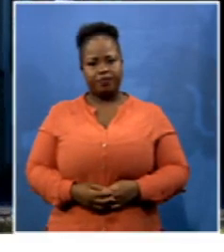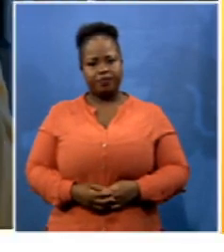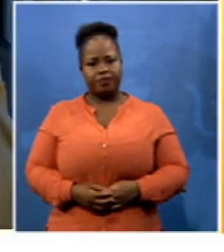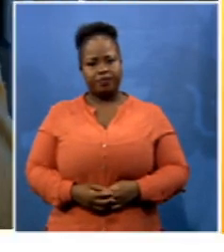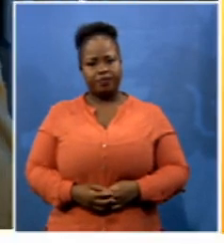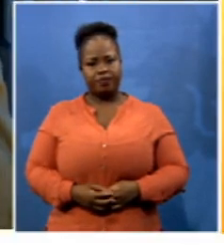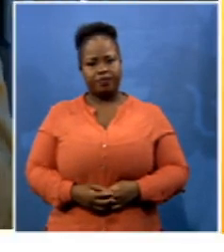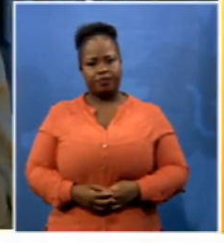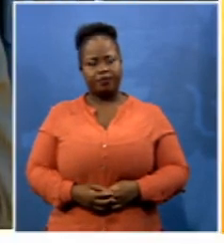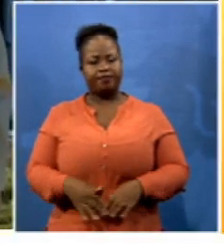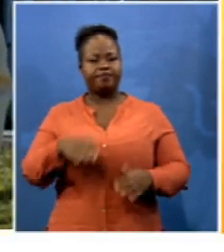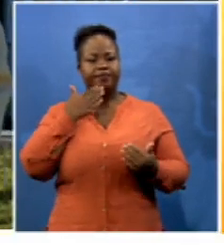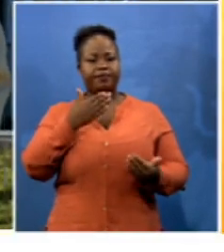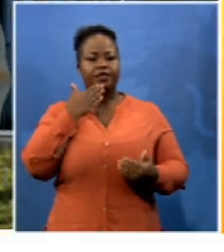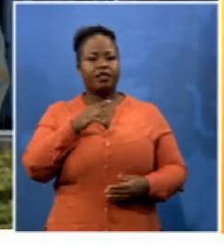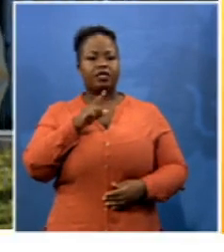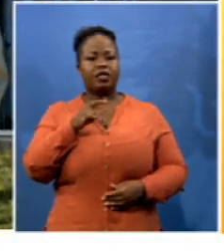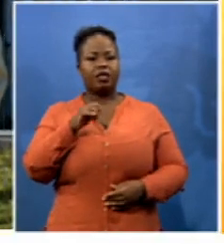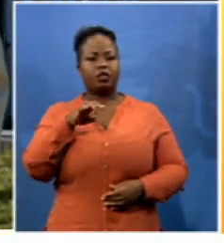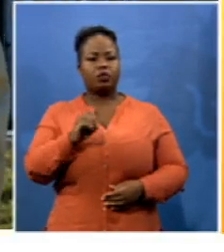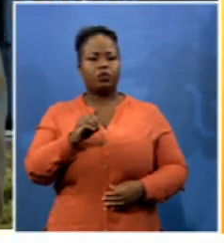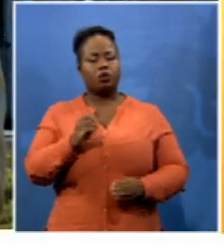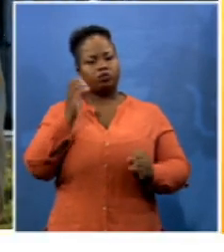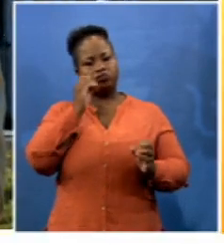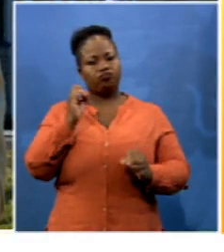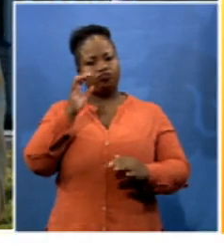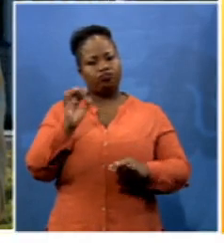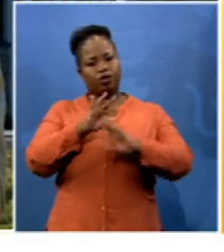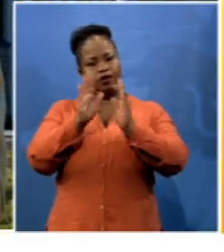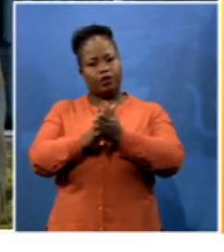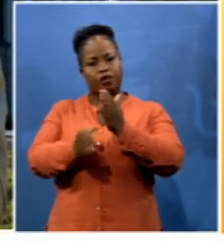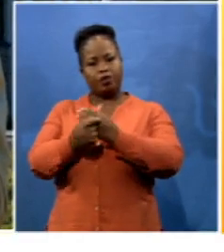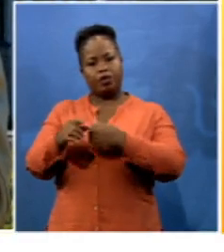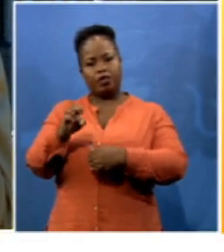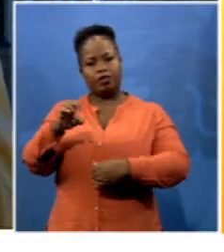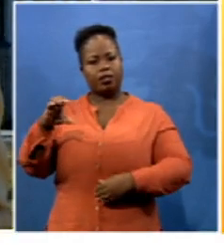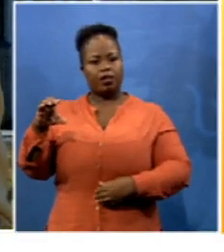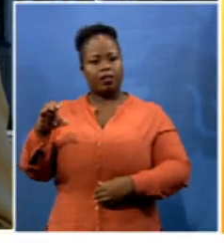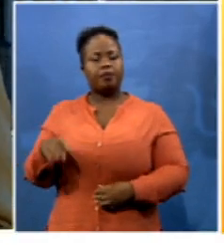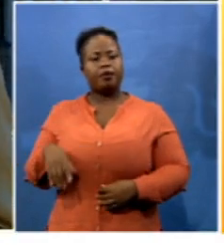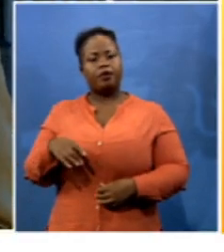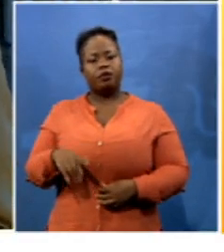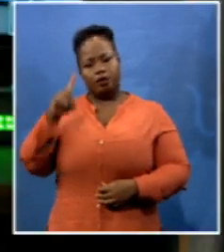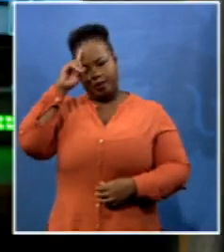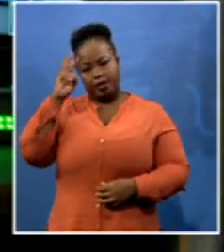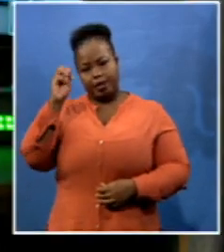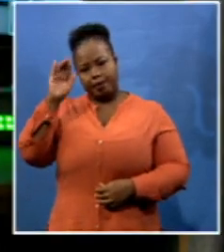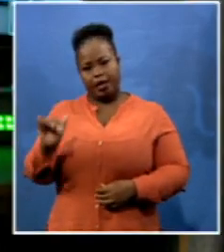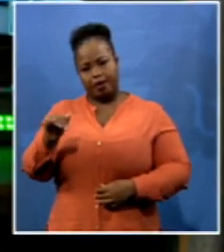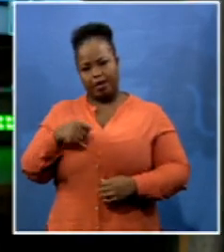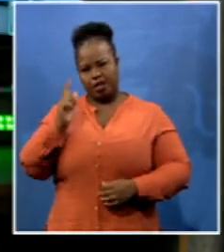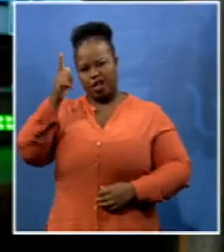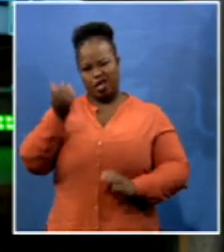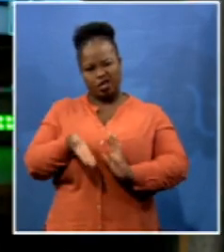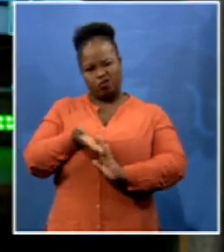All right, Lerato, thanks very much for bringing us up to speed with what's happening there in the Nelson Mandela Bay Metro. Of course, throughout the day, there will be